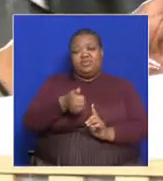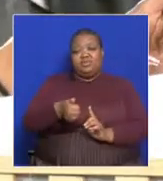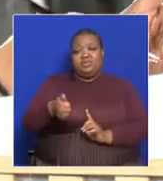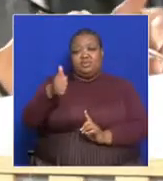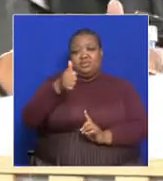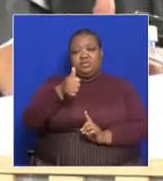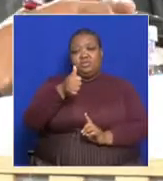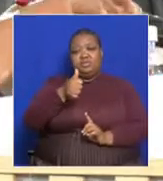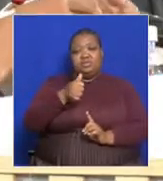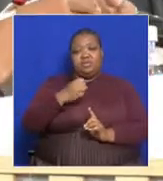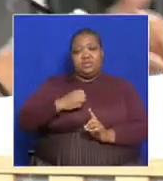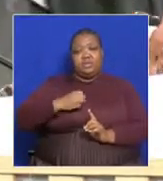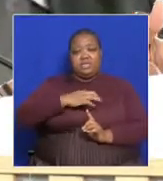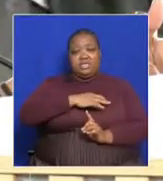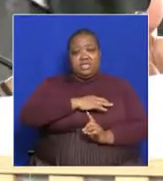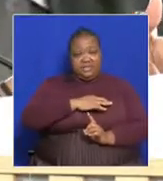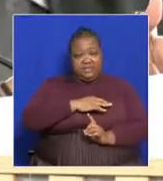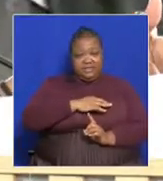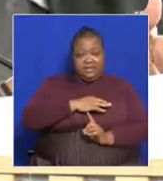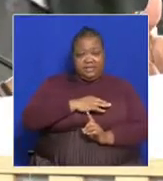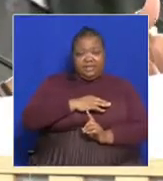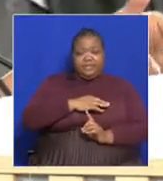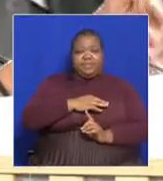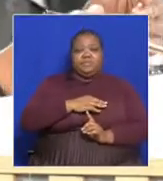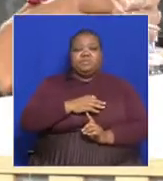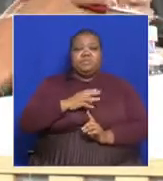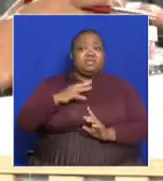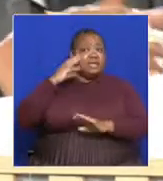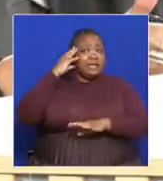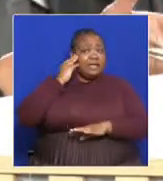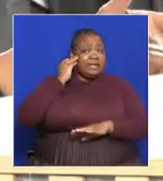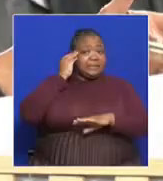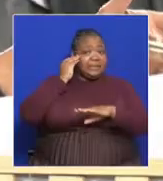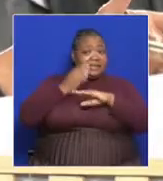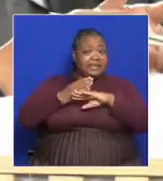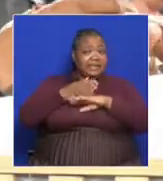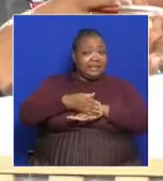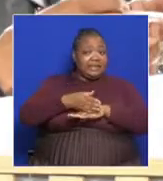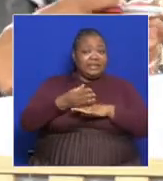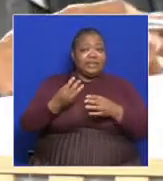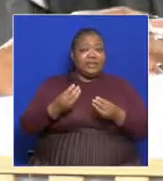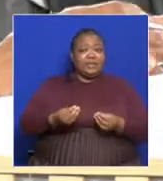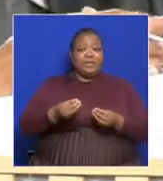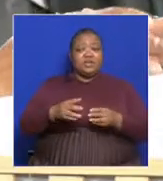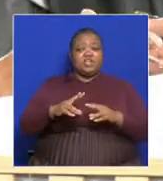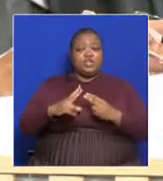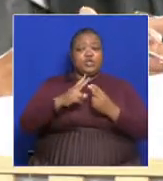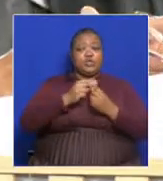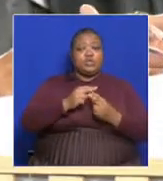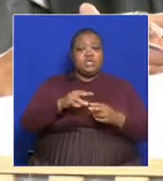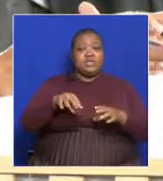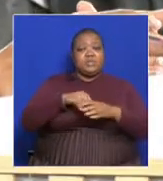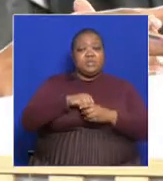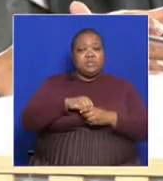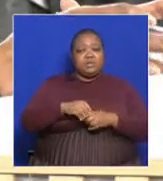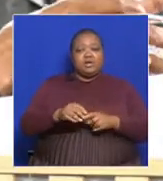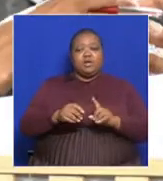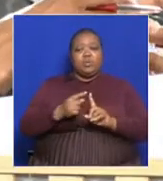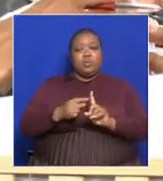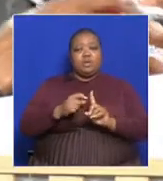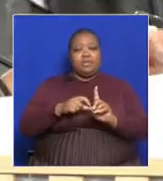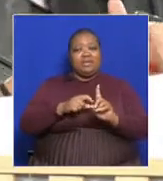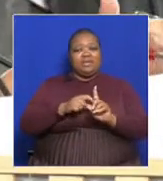employee who has experience, who is part of a unit which is now one person weaker,